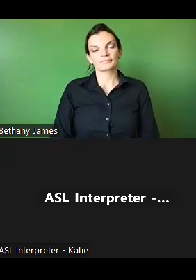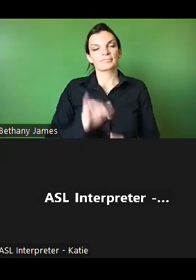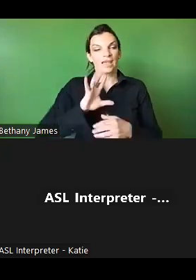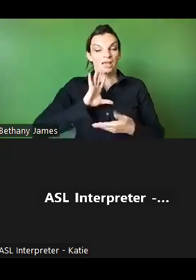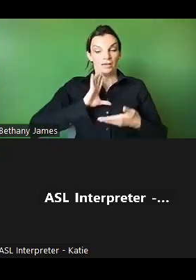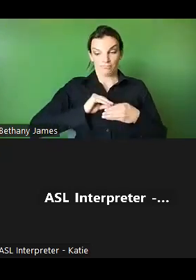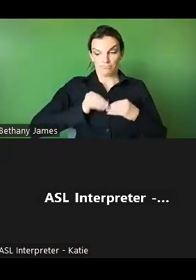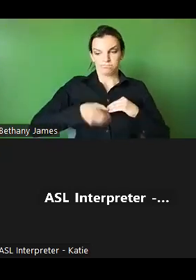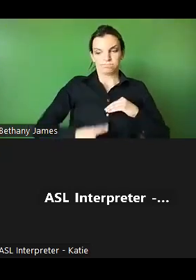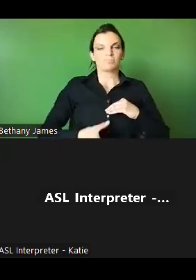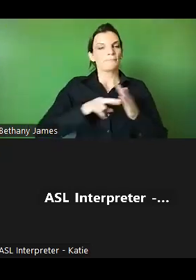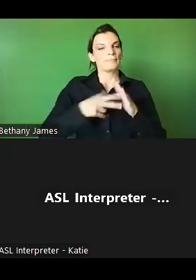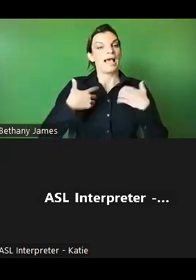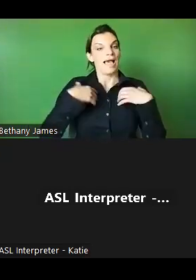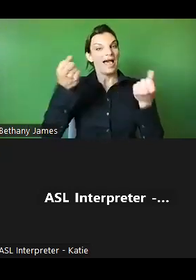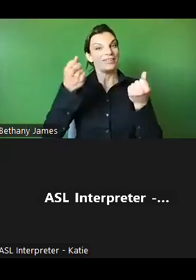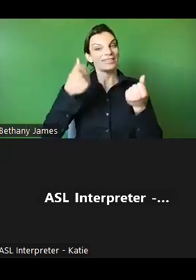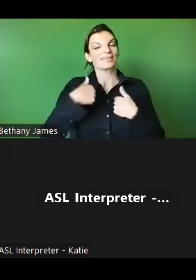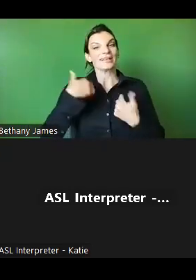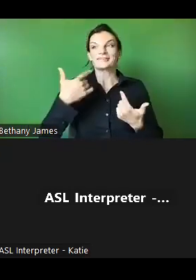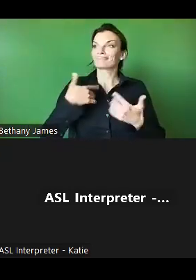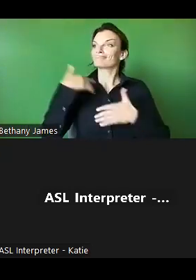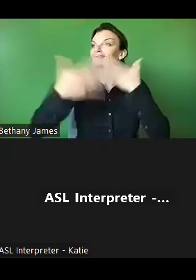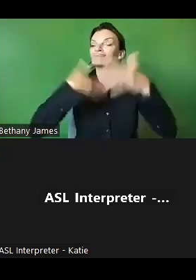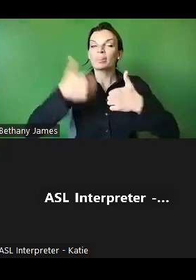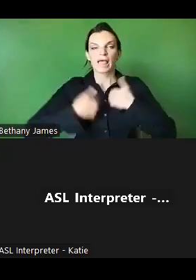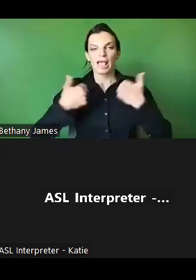mentally and emotionally healthy than they were before.